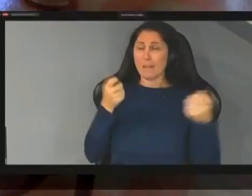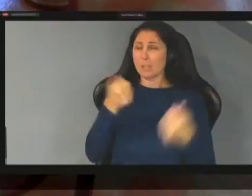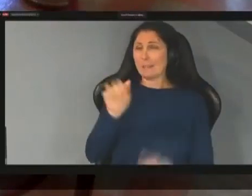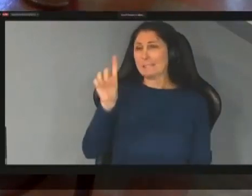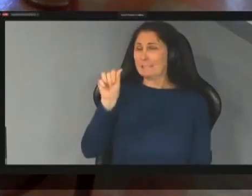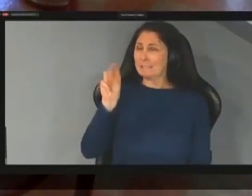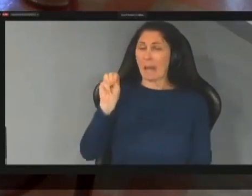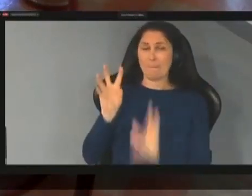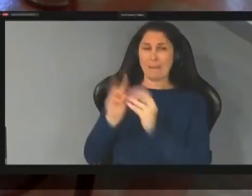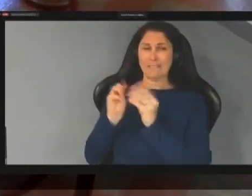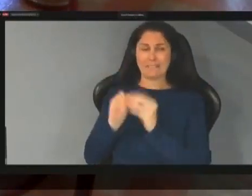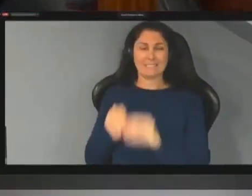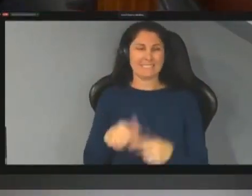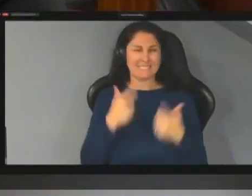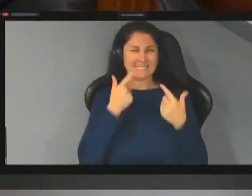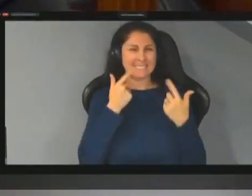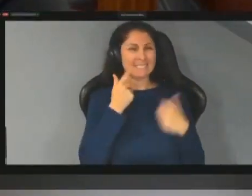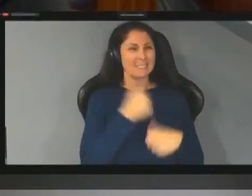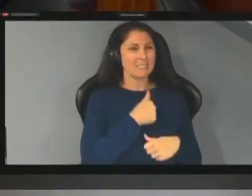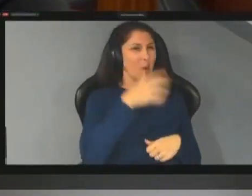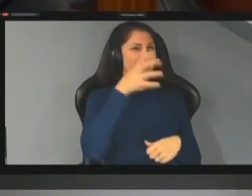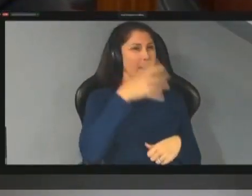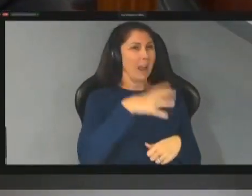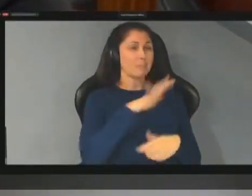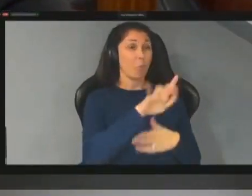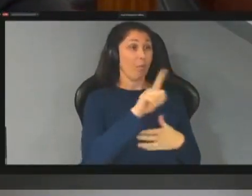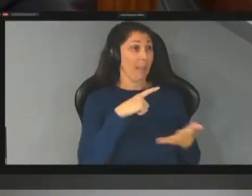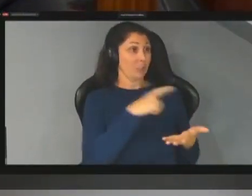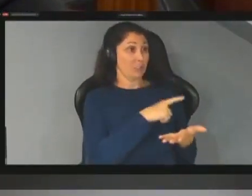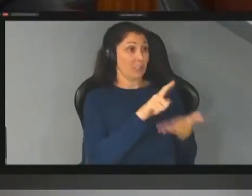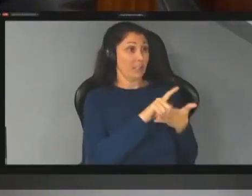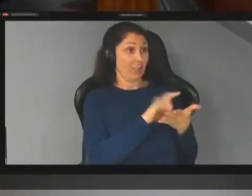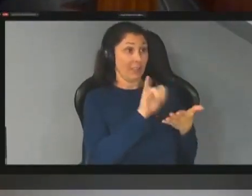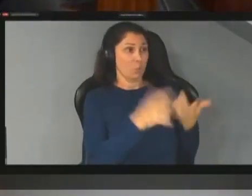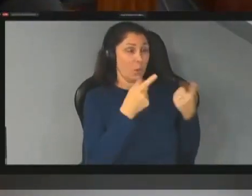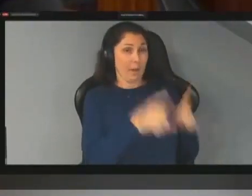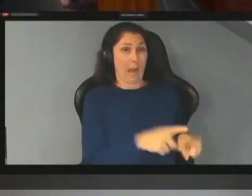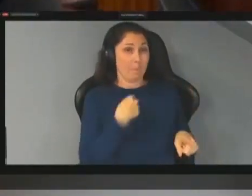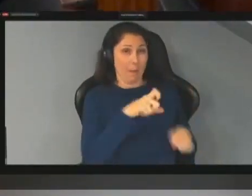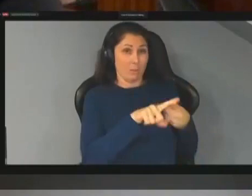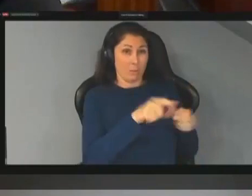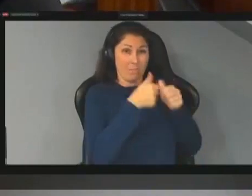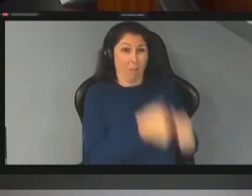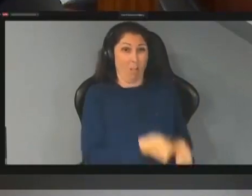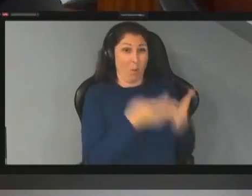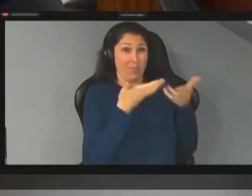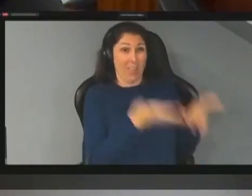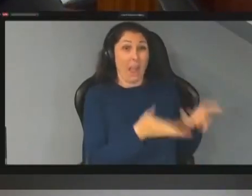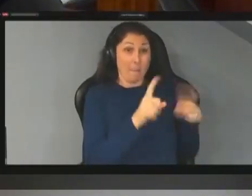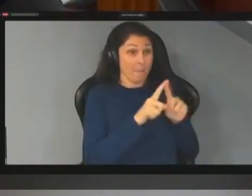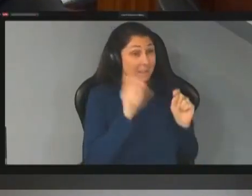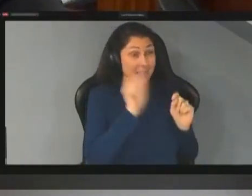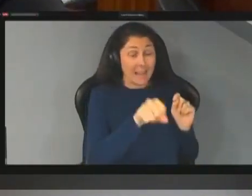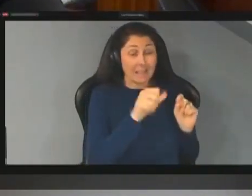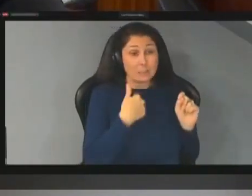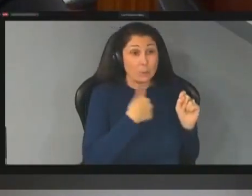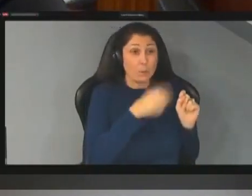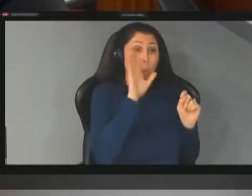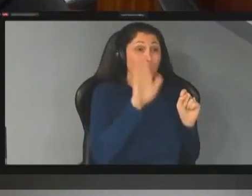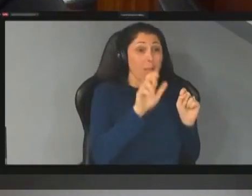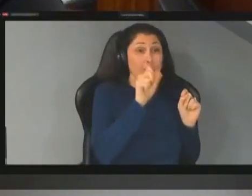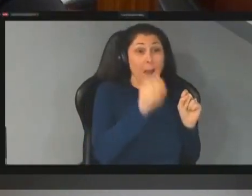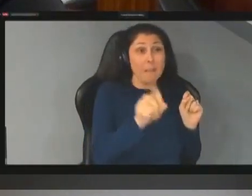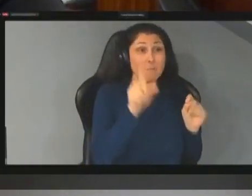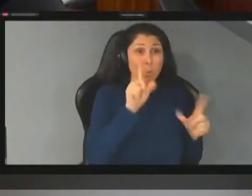I mean, legislation literally kind of, I mean, that's what happens. So we really have to follow that. But yes, we would love for the